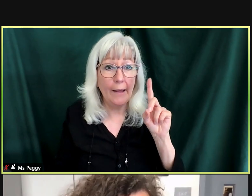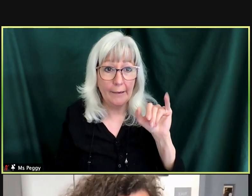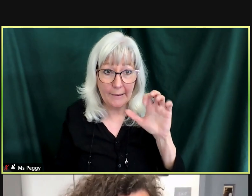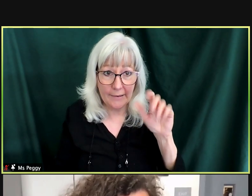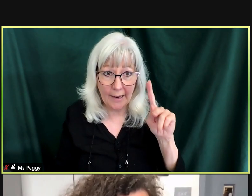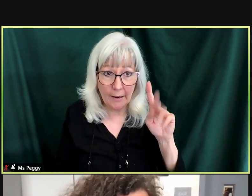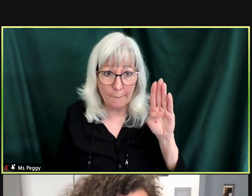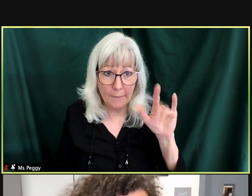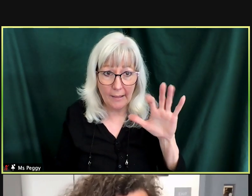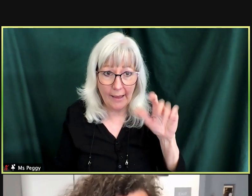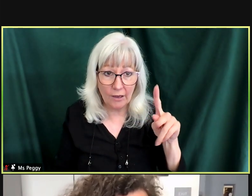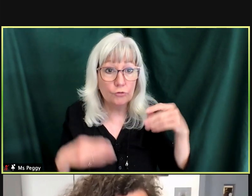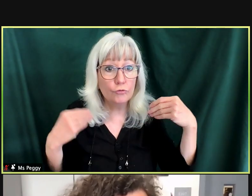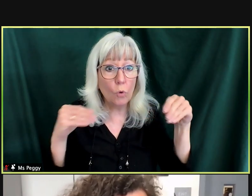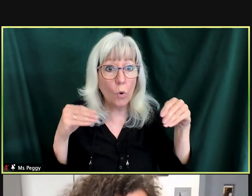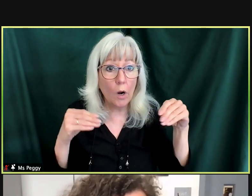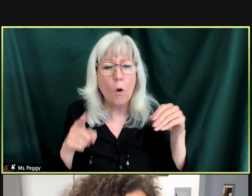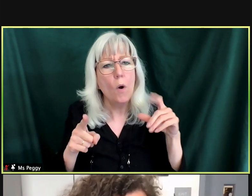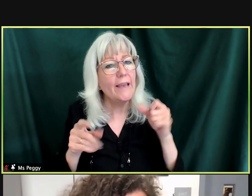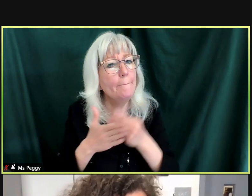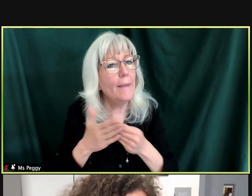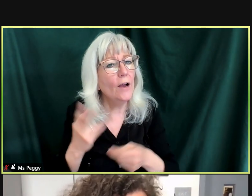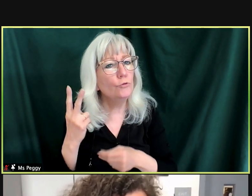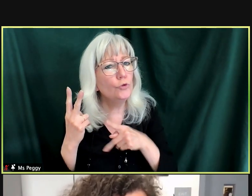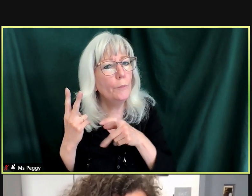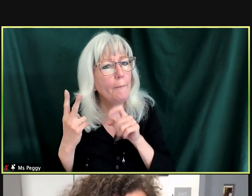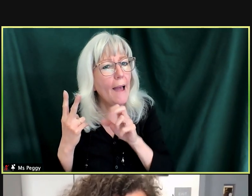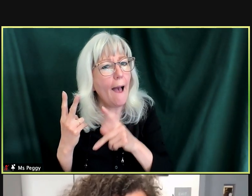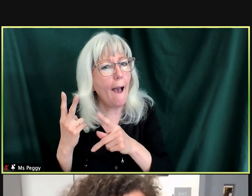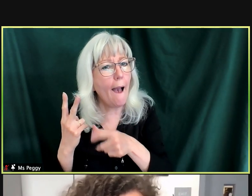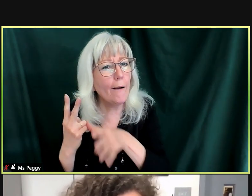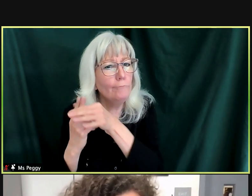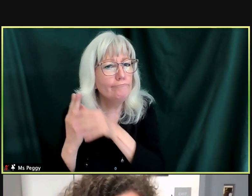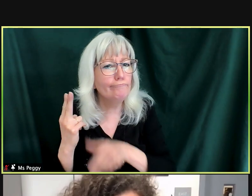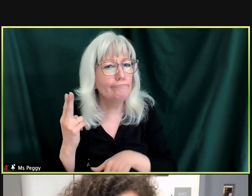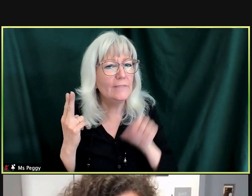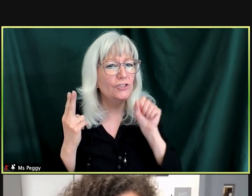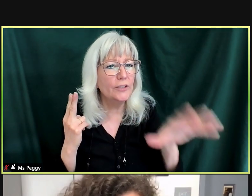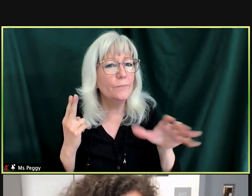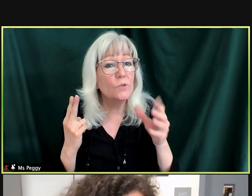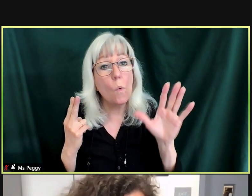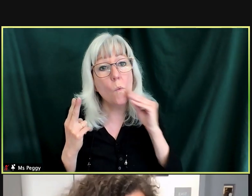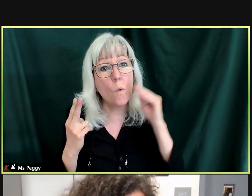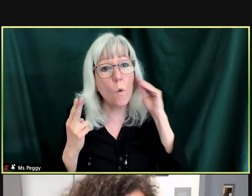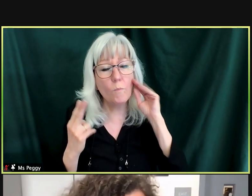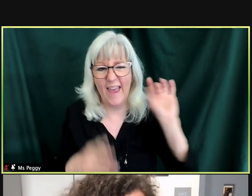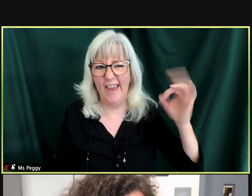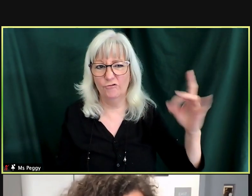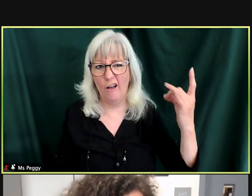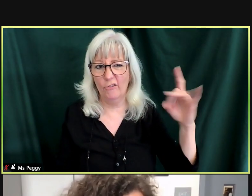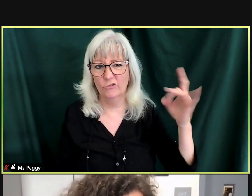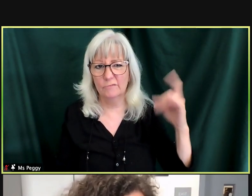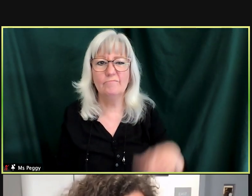Or you can get like a 2-pack set from Amazon for like $8, shipped to your house if you have Amazon